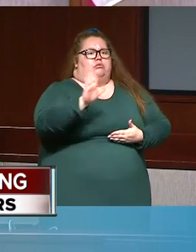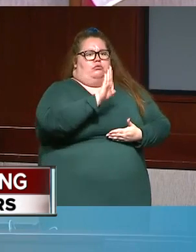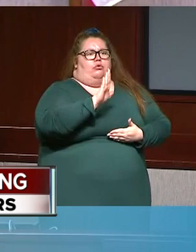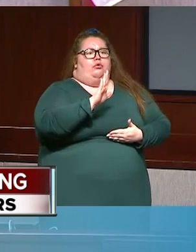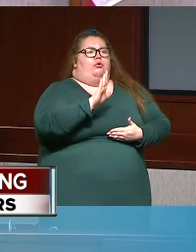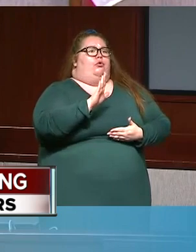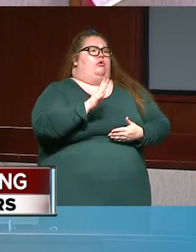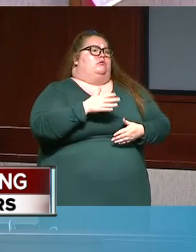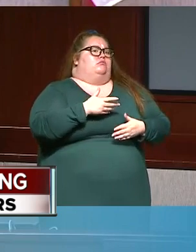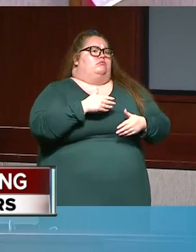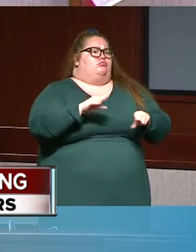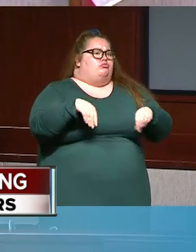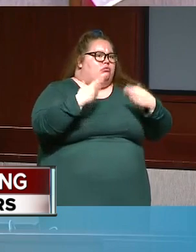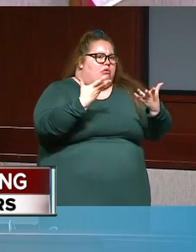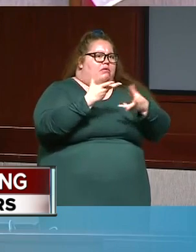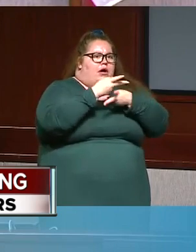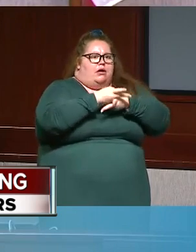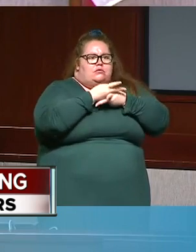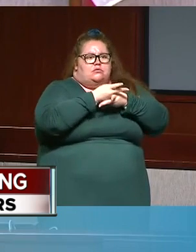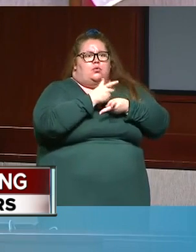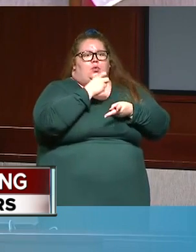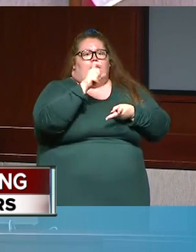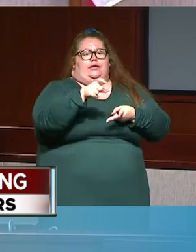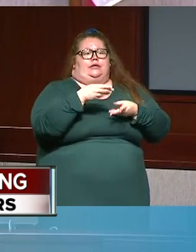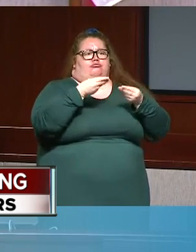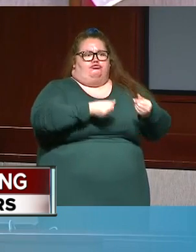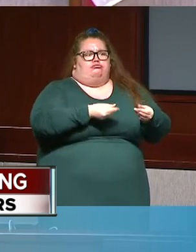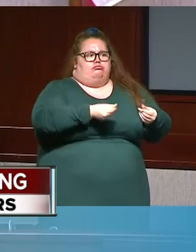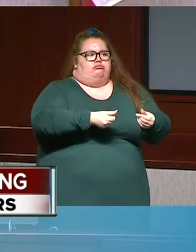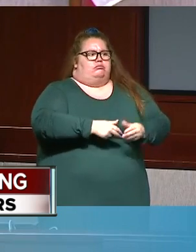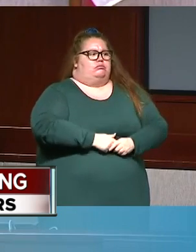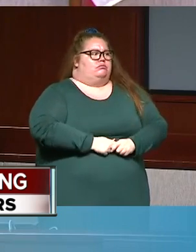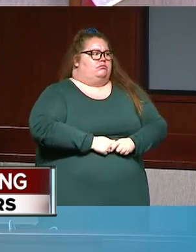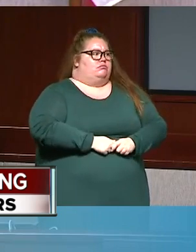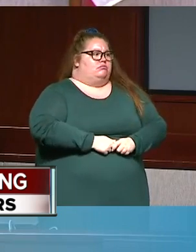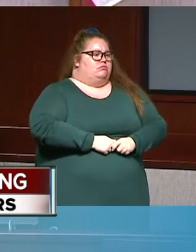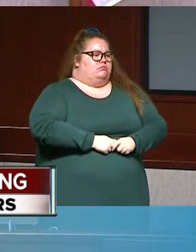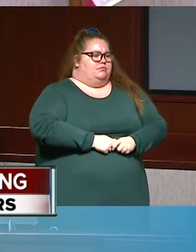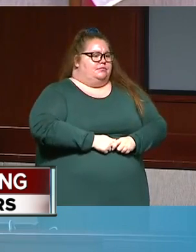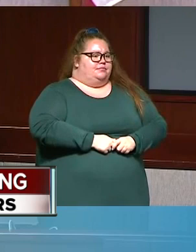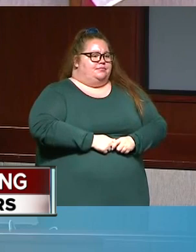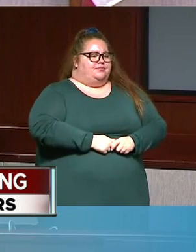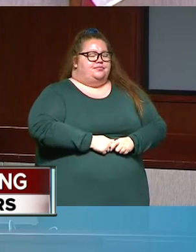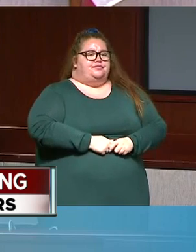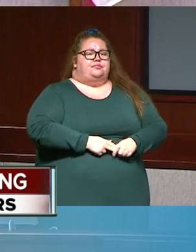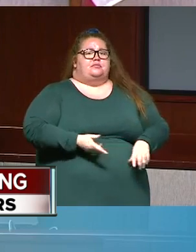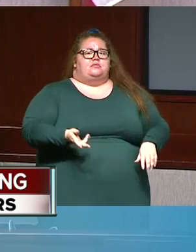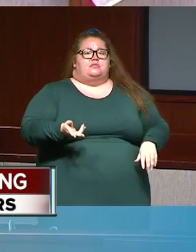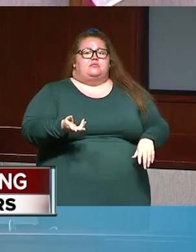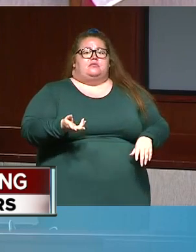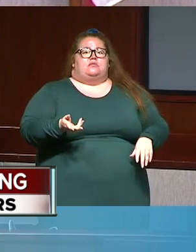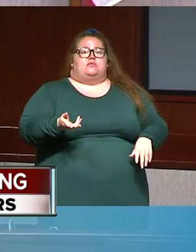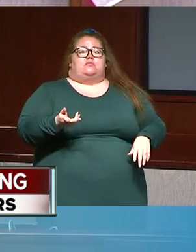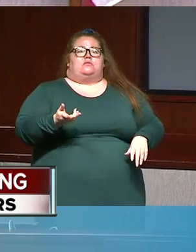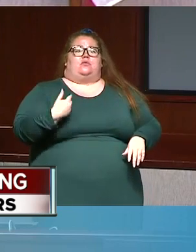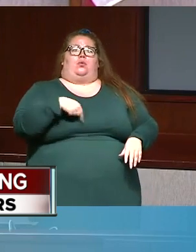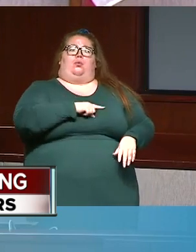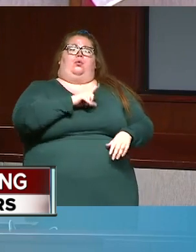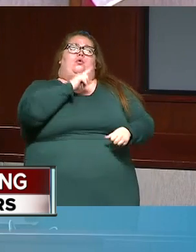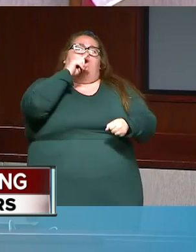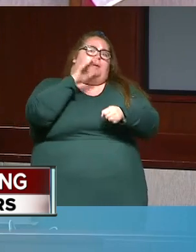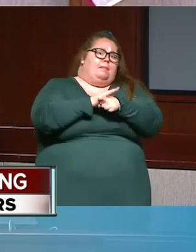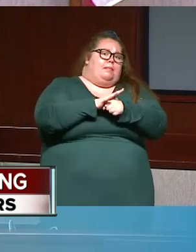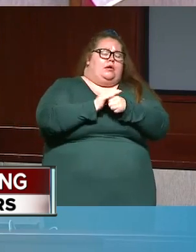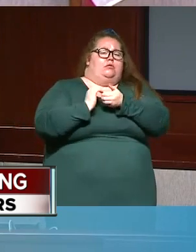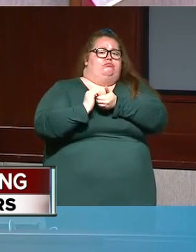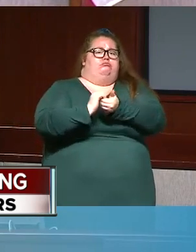provide care to those who need treatment. I can't emphasize enough how committed and unified the 10 hospitals are